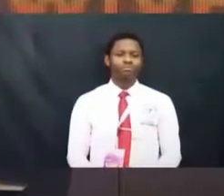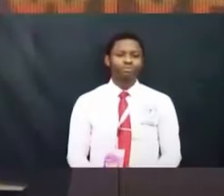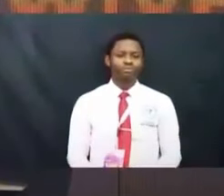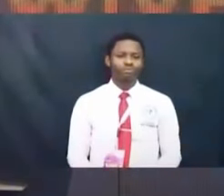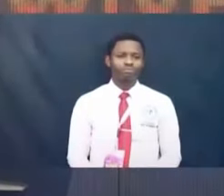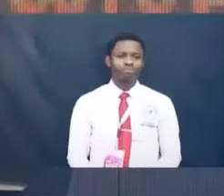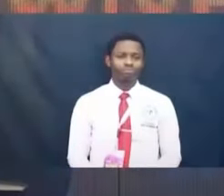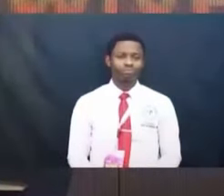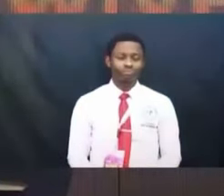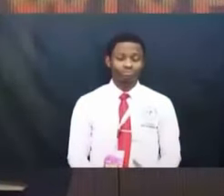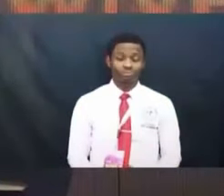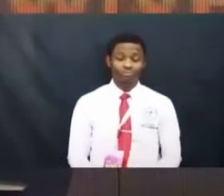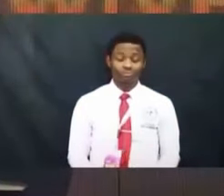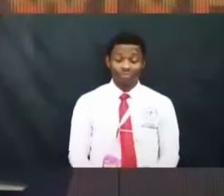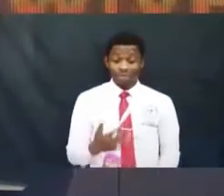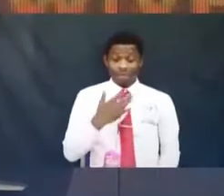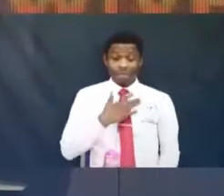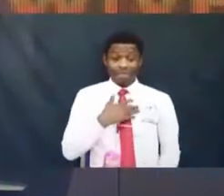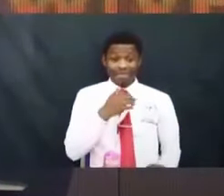My father used to be very rich.